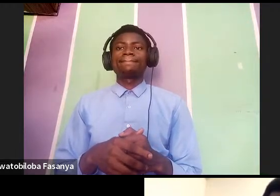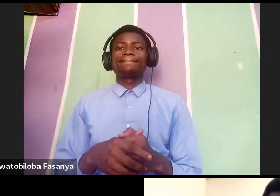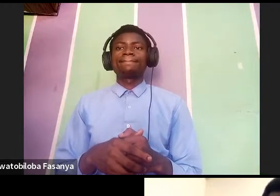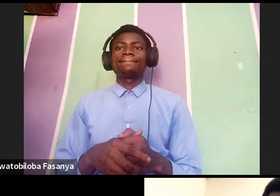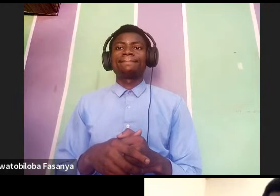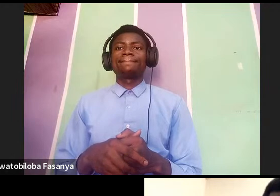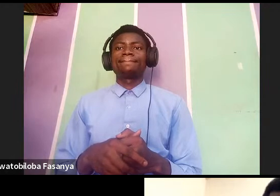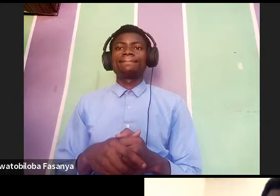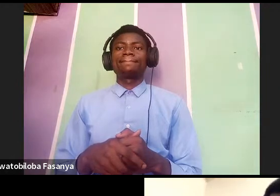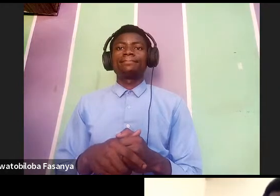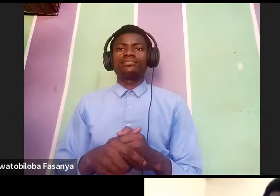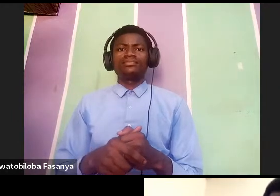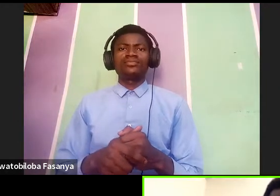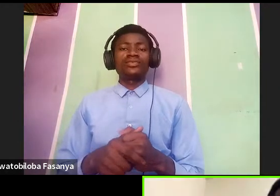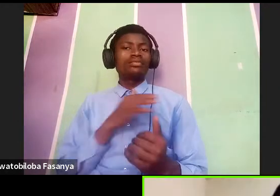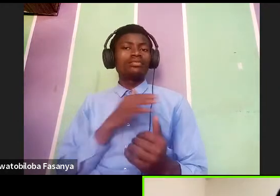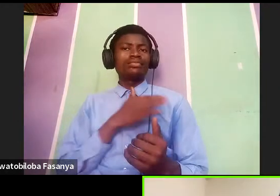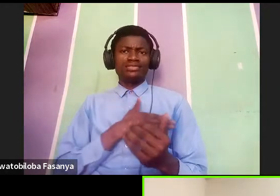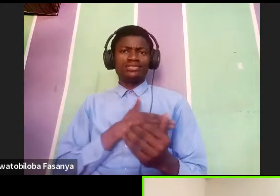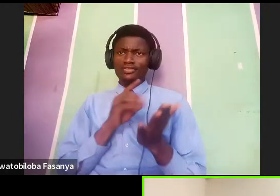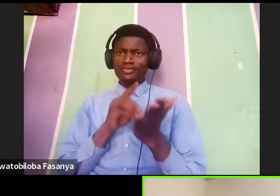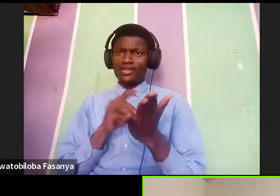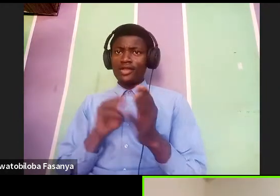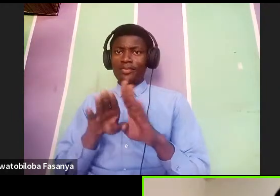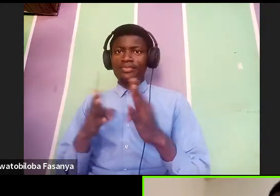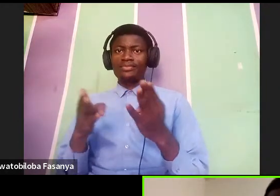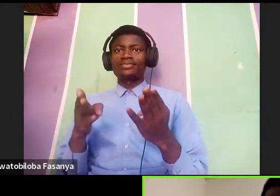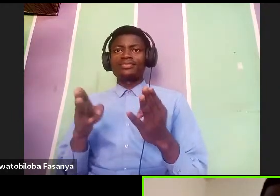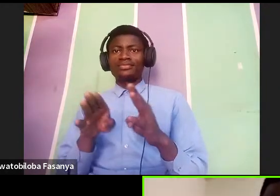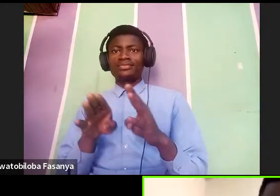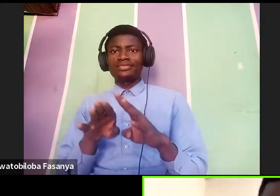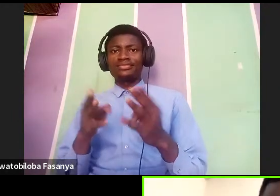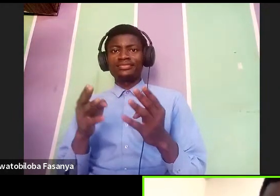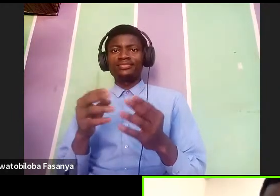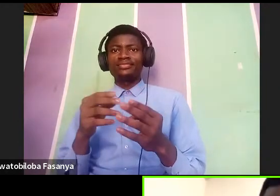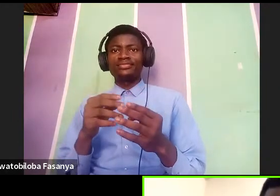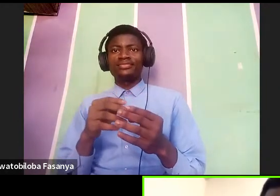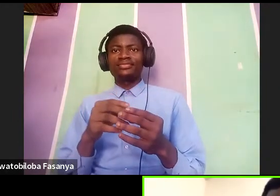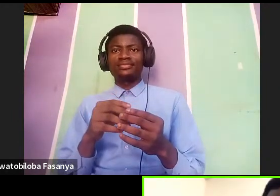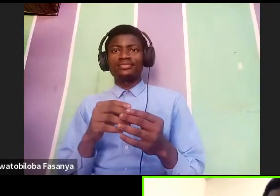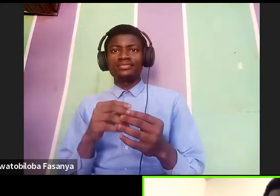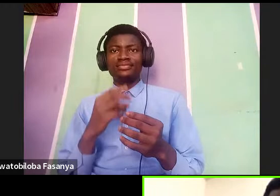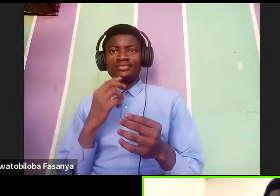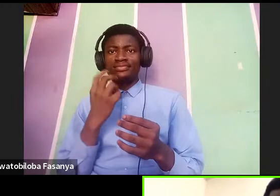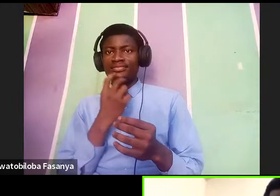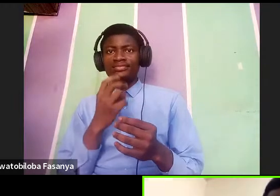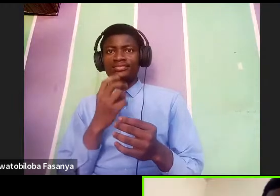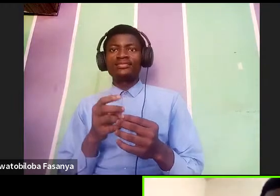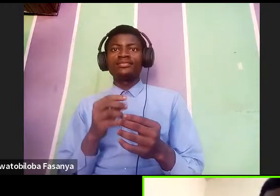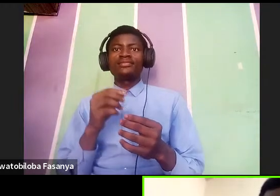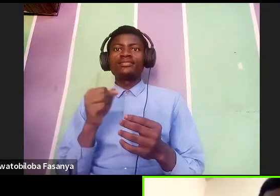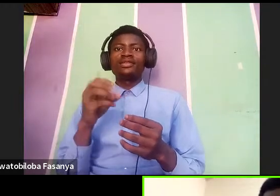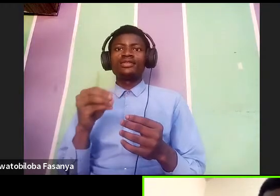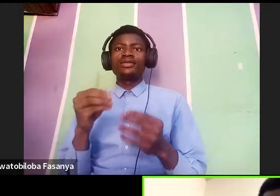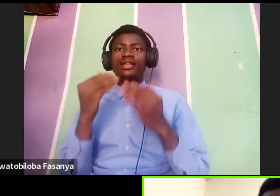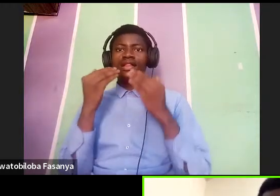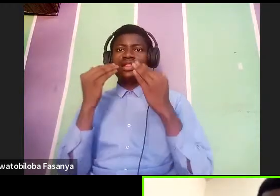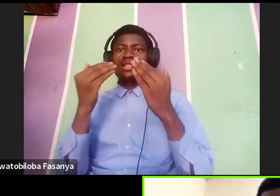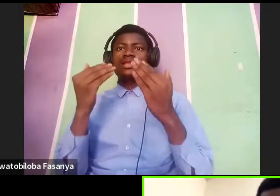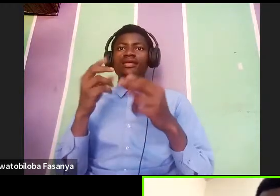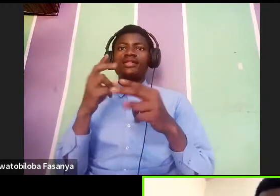Dr. Nimi, I think you're on mute. Yes, okay. So, yes, thank you. So my name is